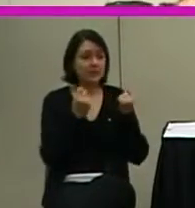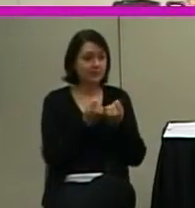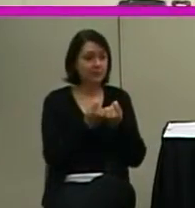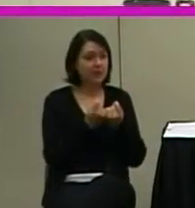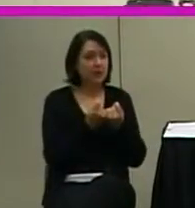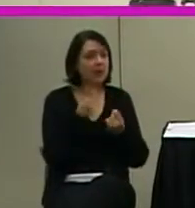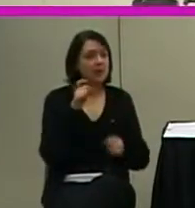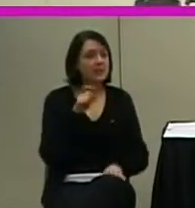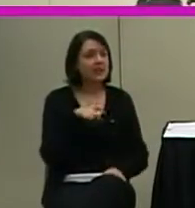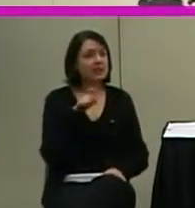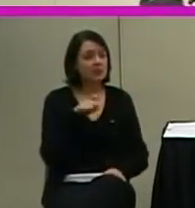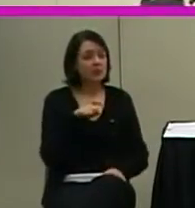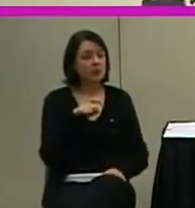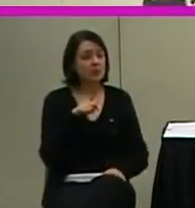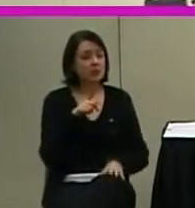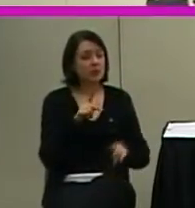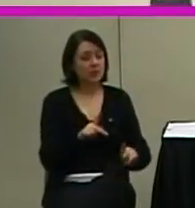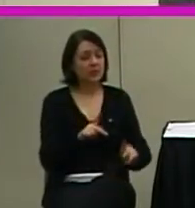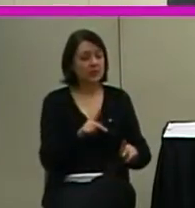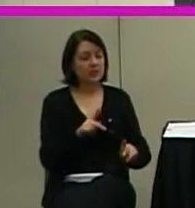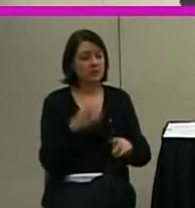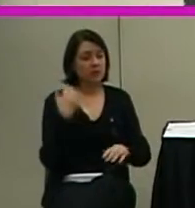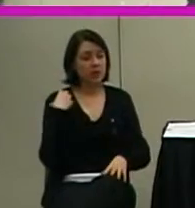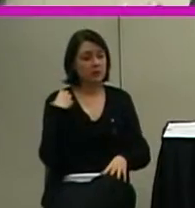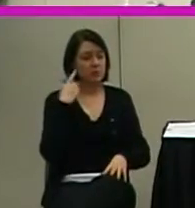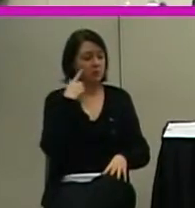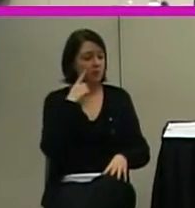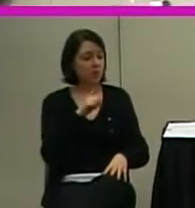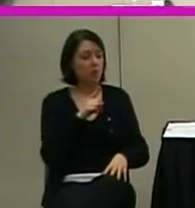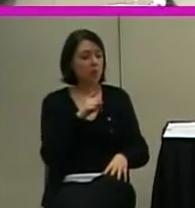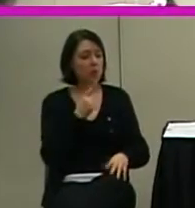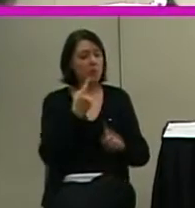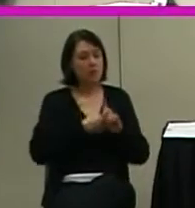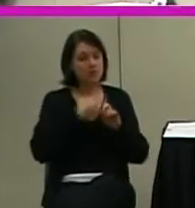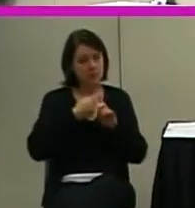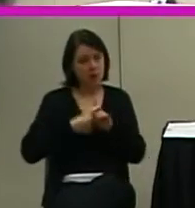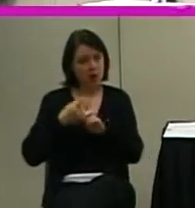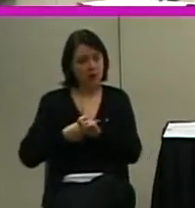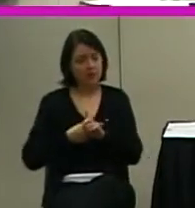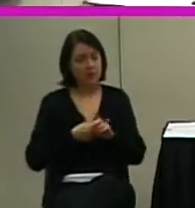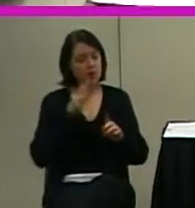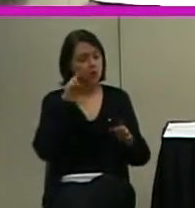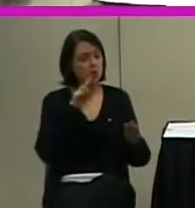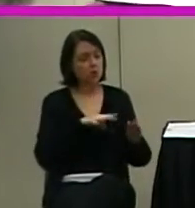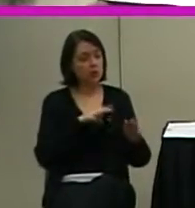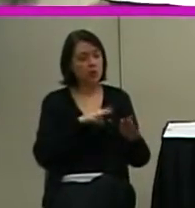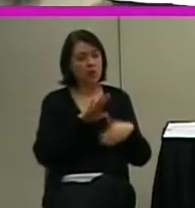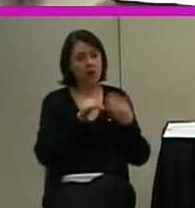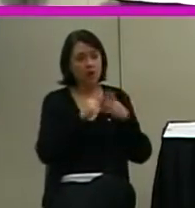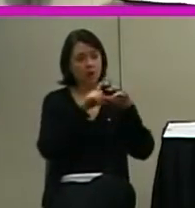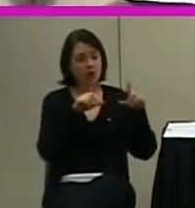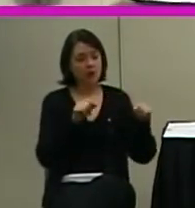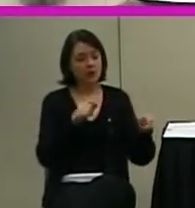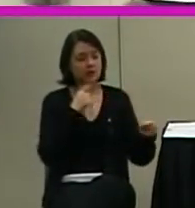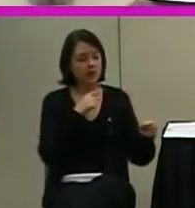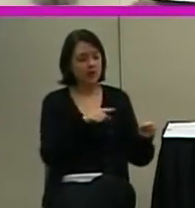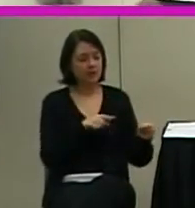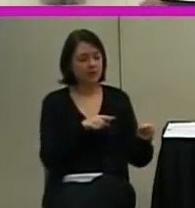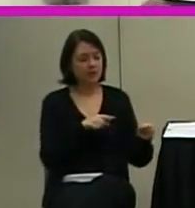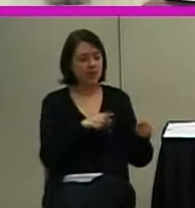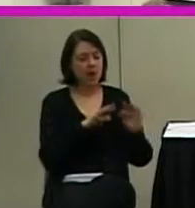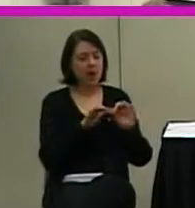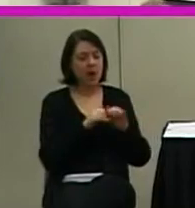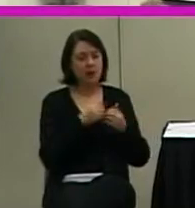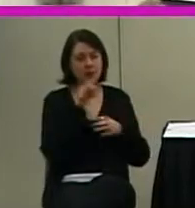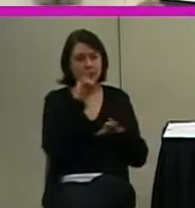needs to be the one who's in charge of, once a month, pulling those data out of there and saying, how are